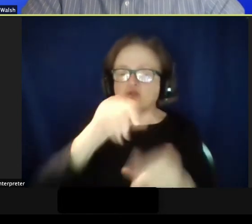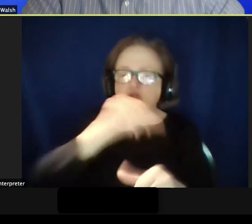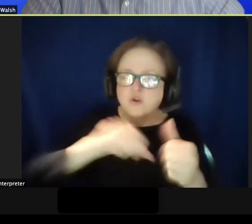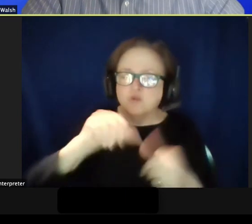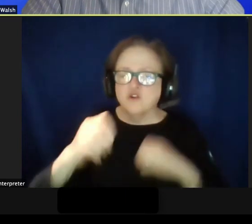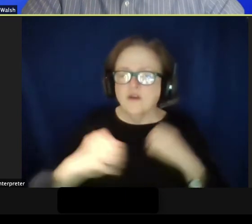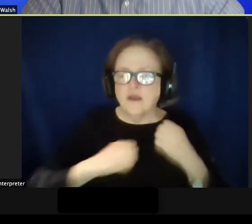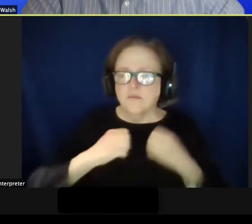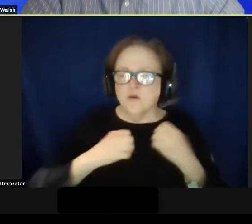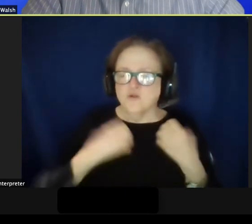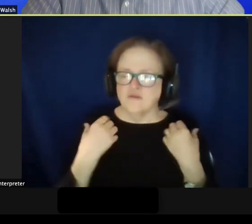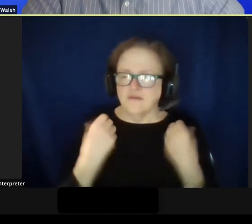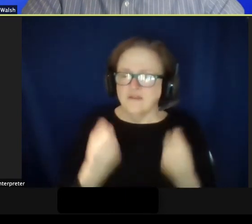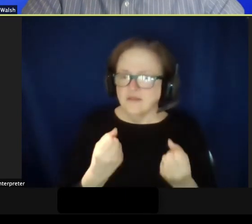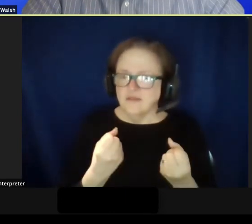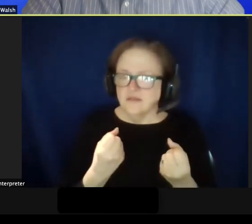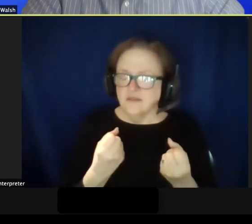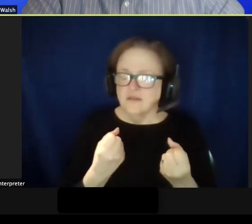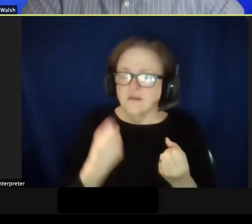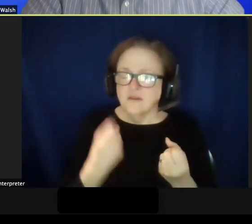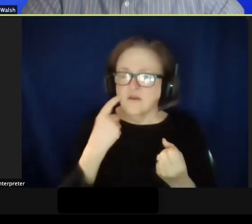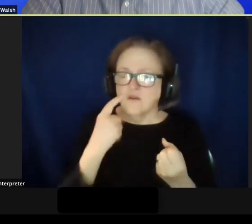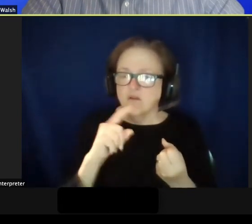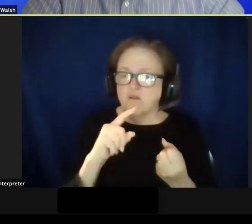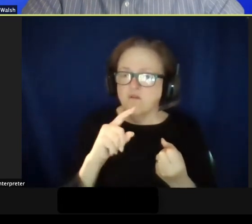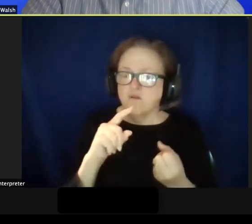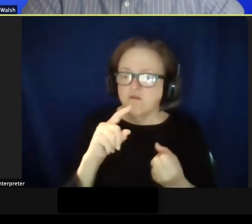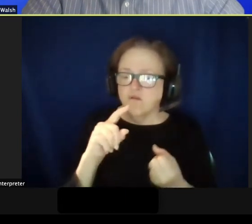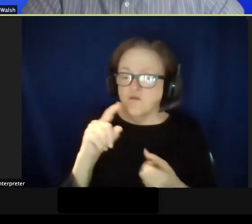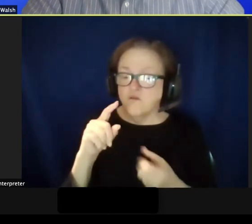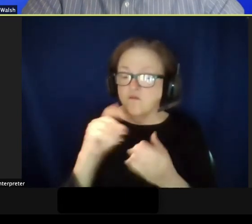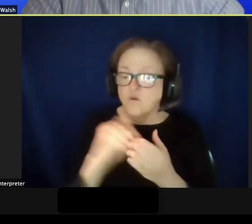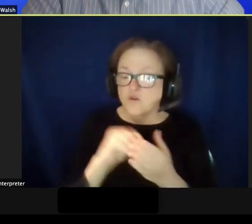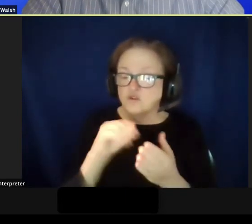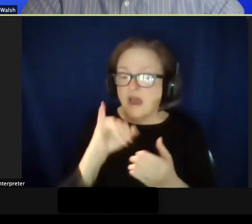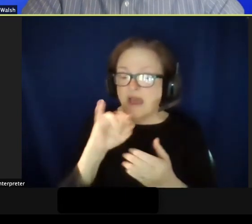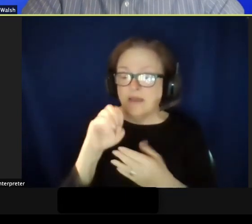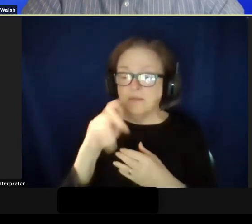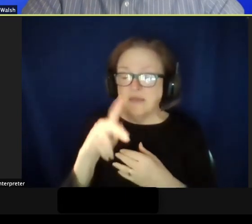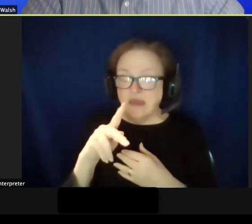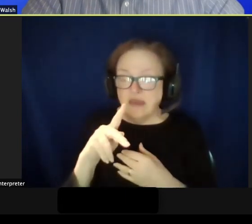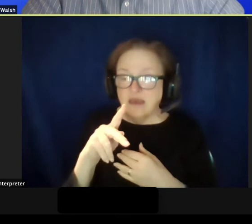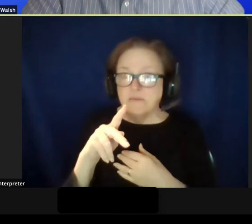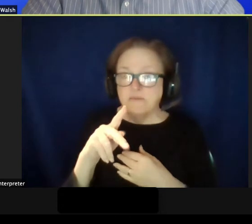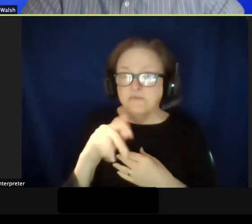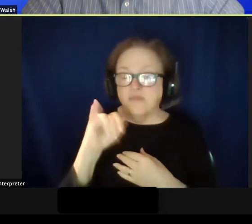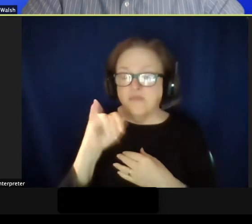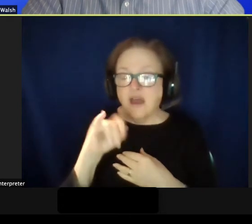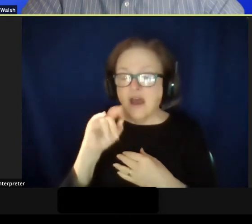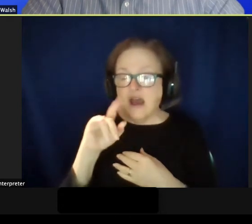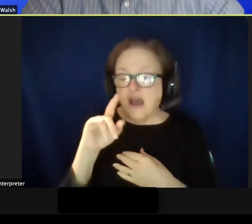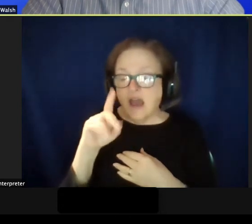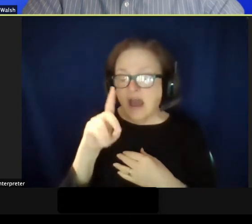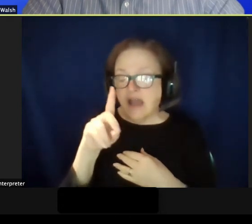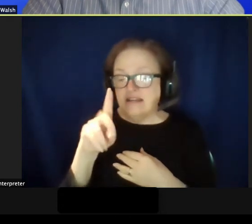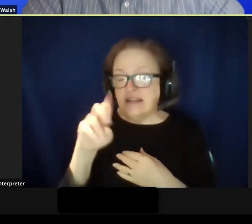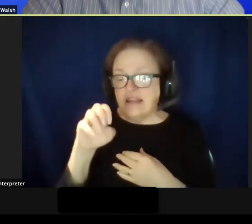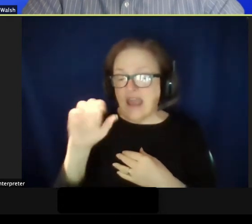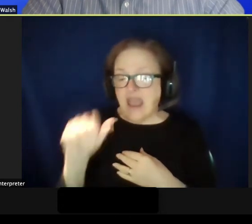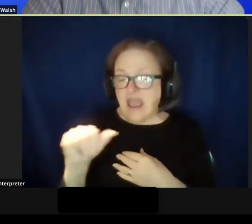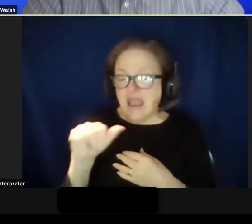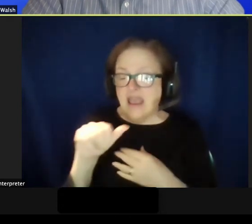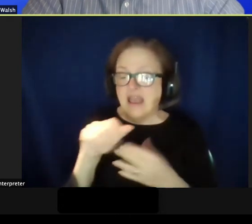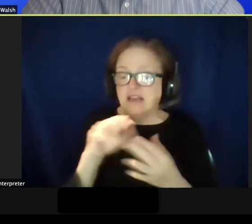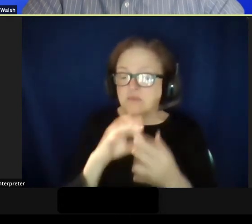For students with IEPs, the IDEA special factors requirement includes opportunities for direct communication with peers and